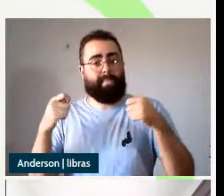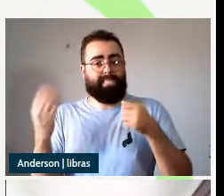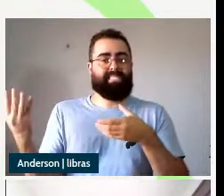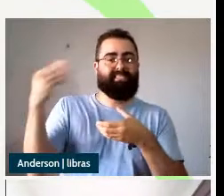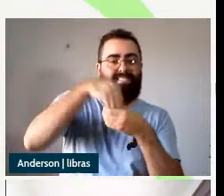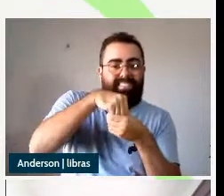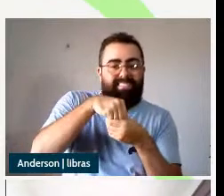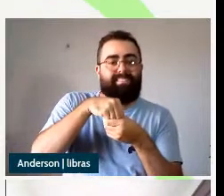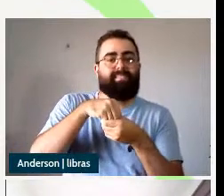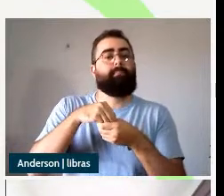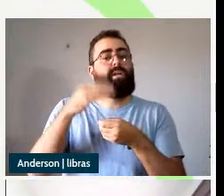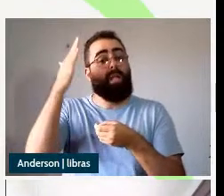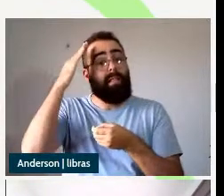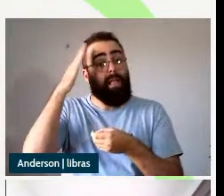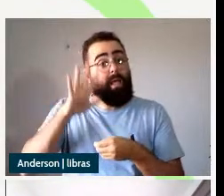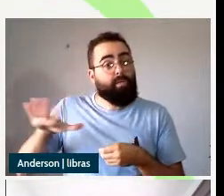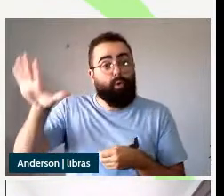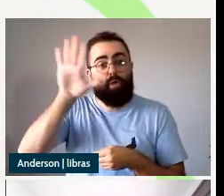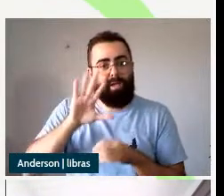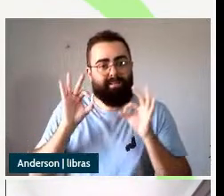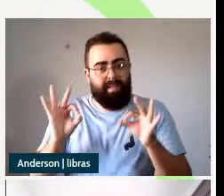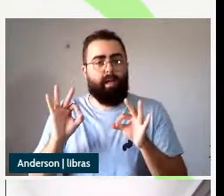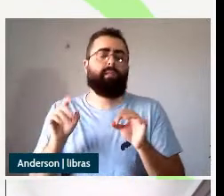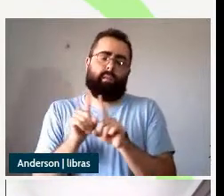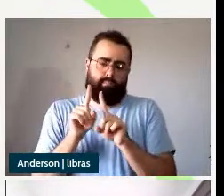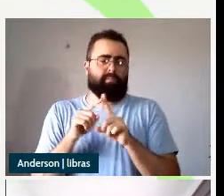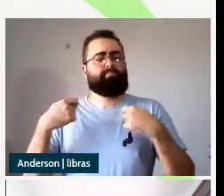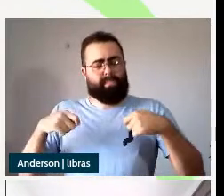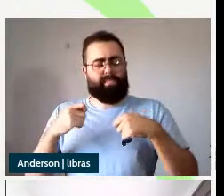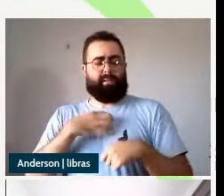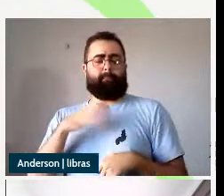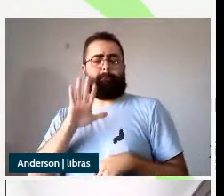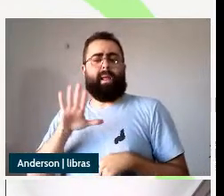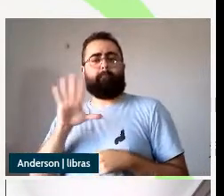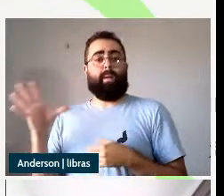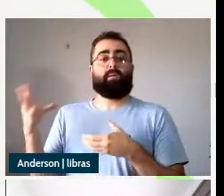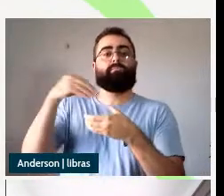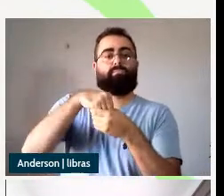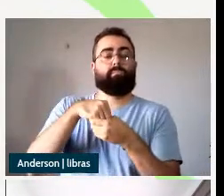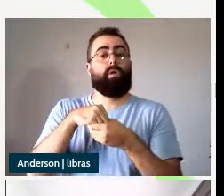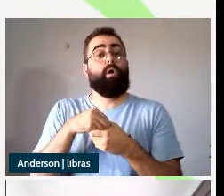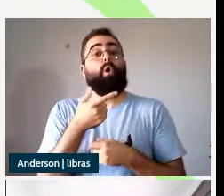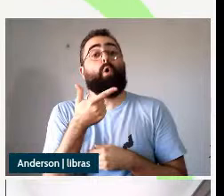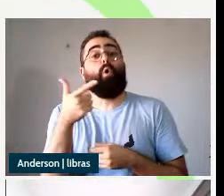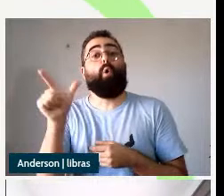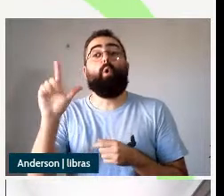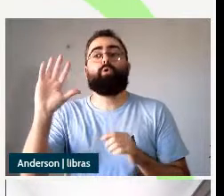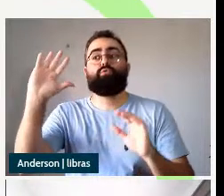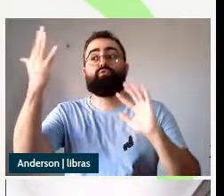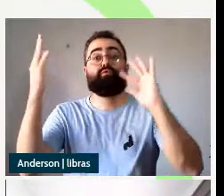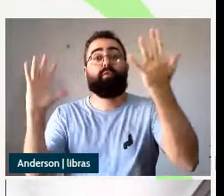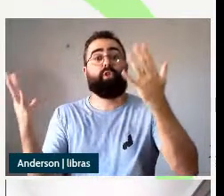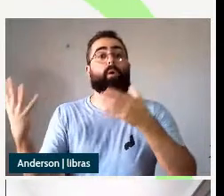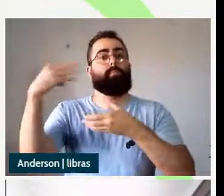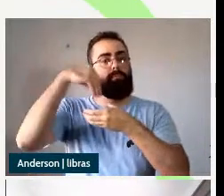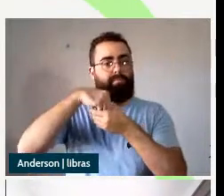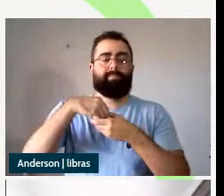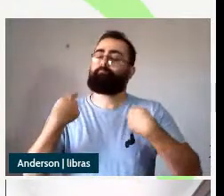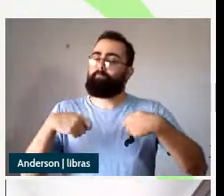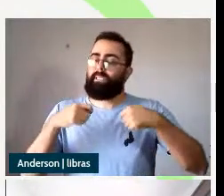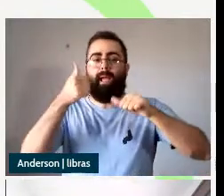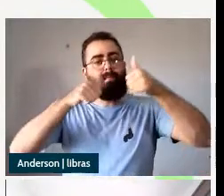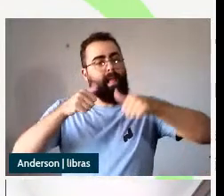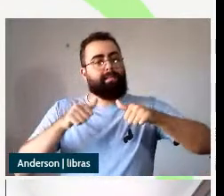take into account pragmatics you need to take into account some sort of other phenomena that are that are